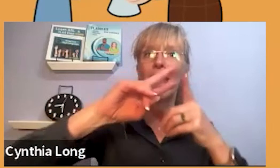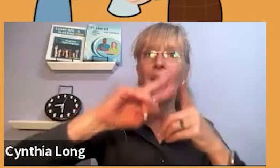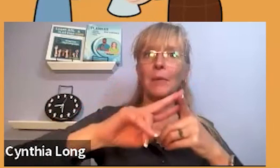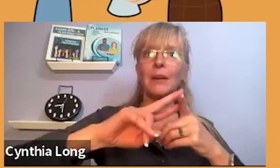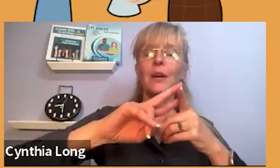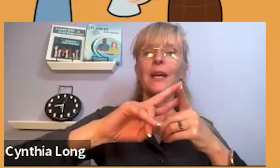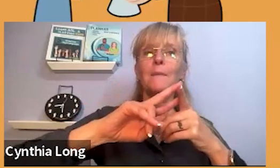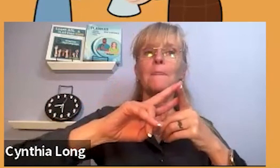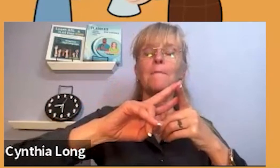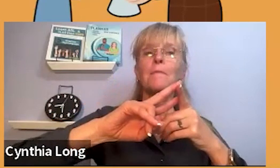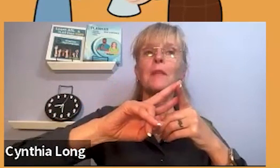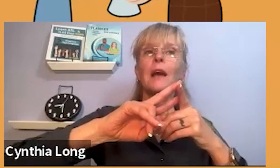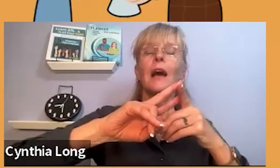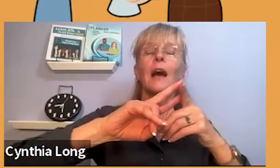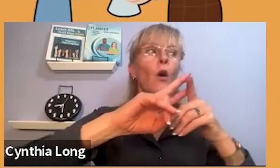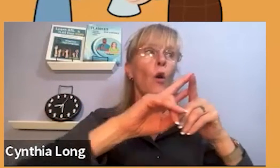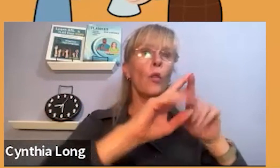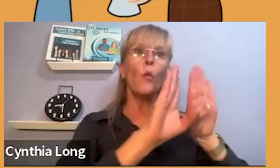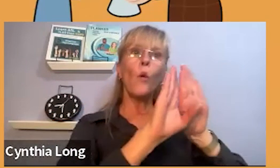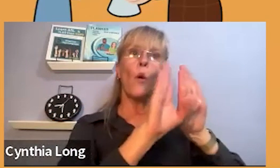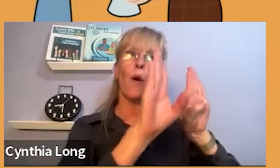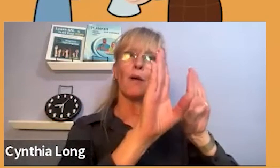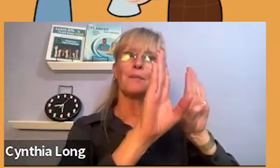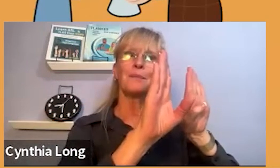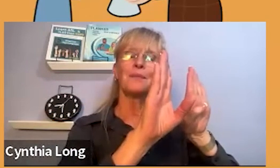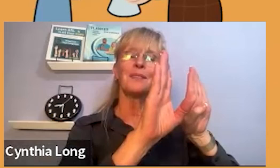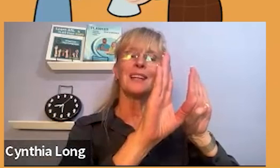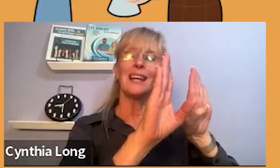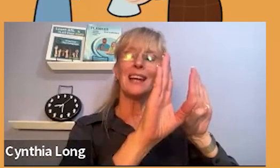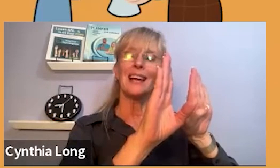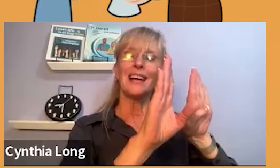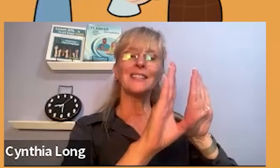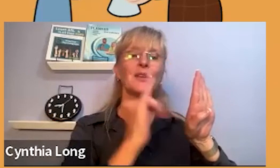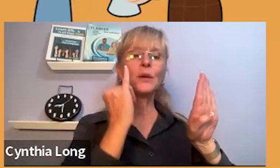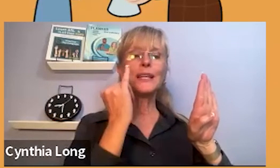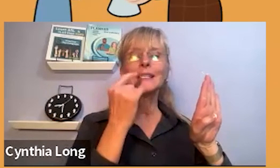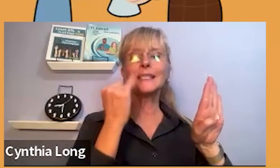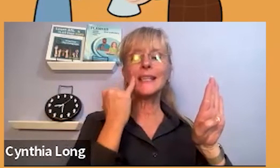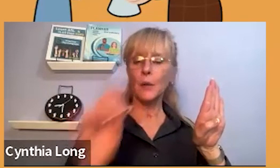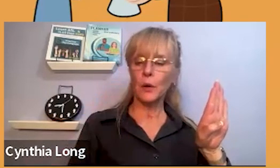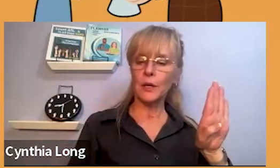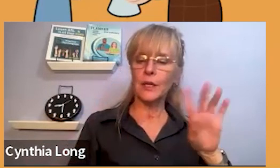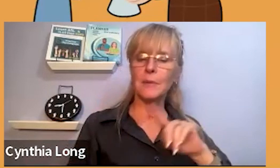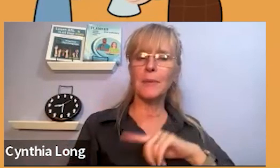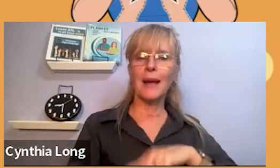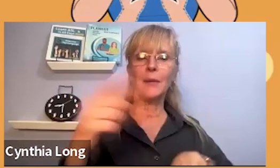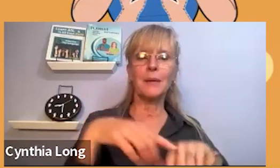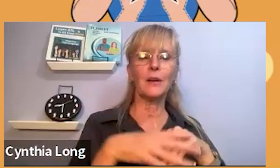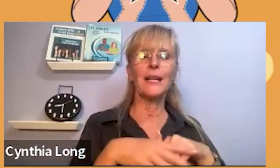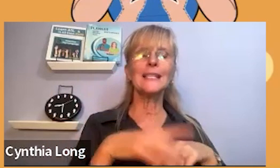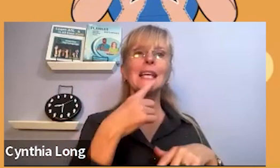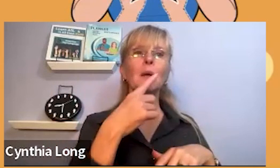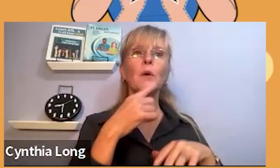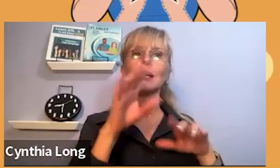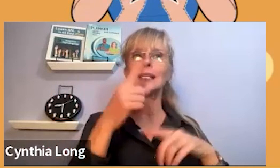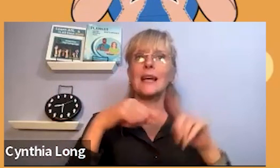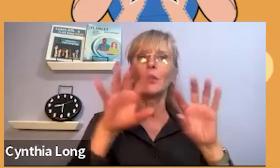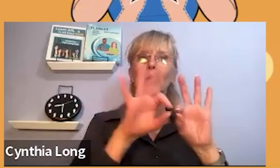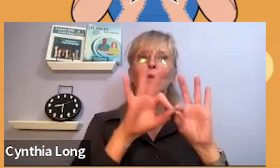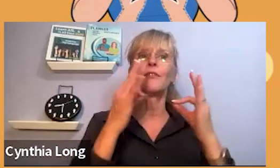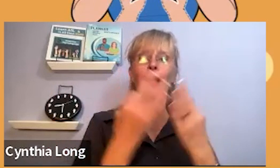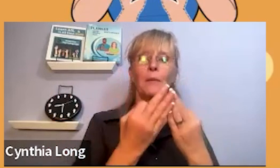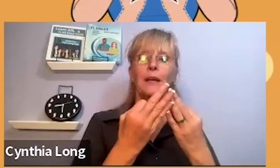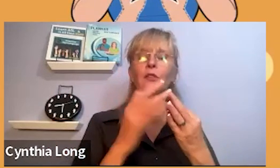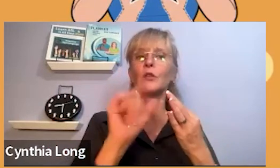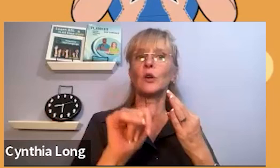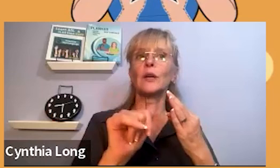your vocabulary on the wall. And so let's say let me back up here. Let's say we're going to